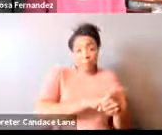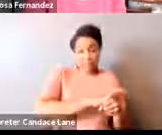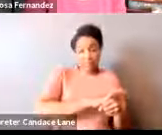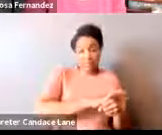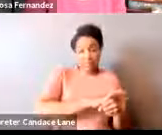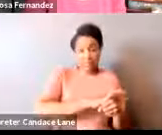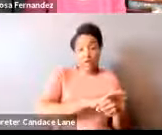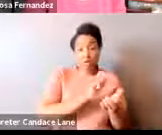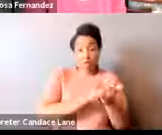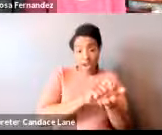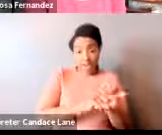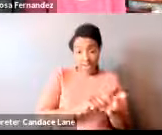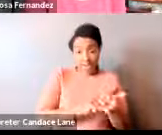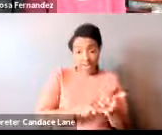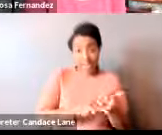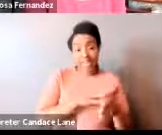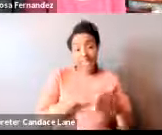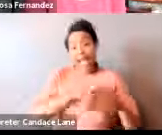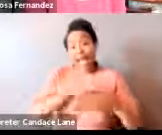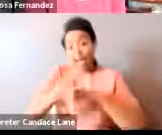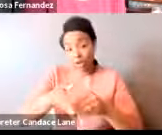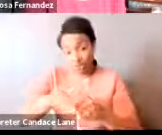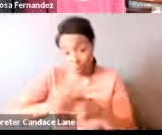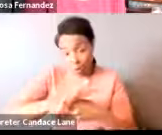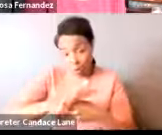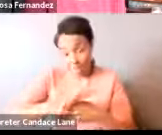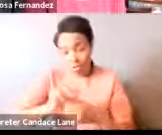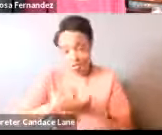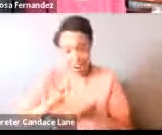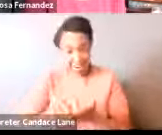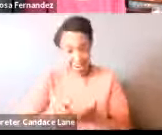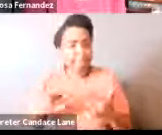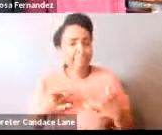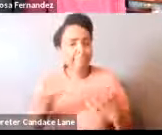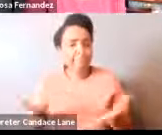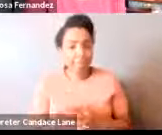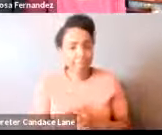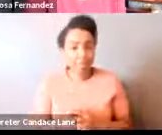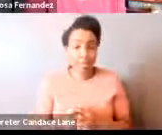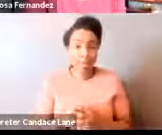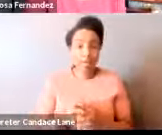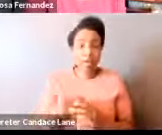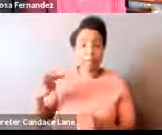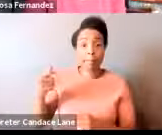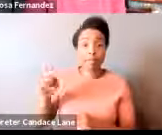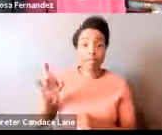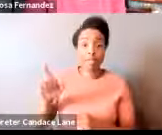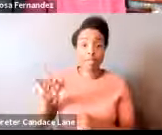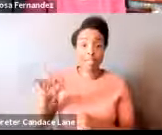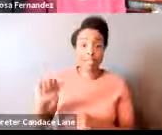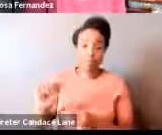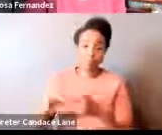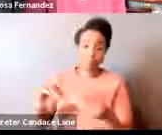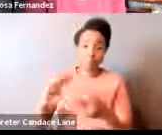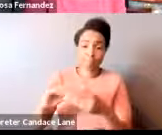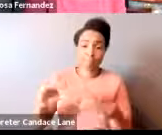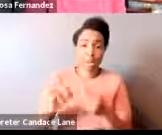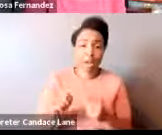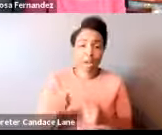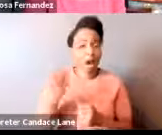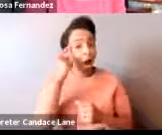writing? Well, I think it's the writing is the writing. So I find that kind of thing. What